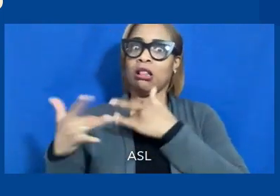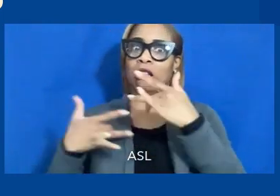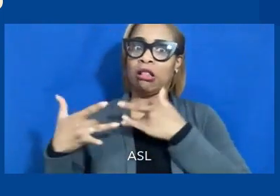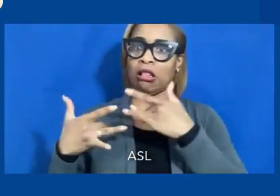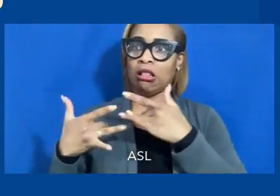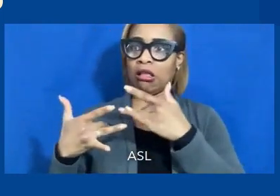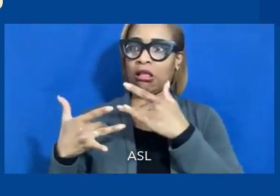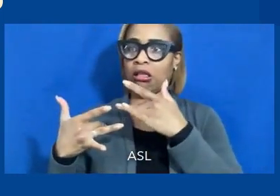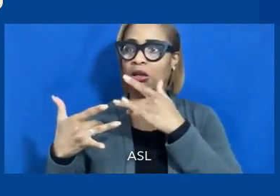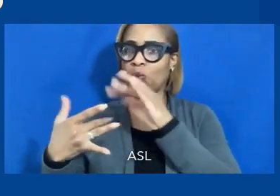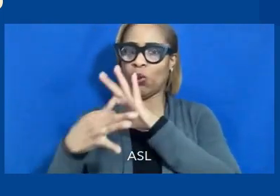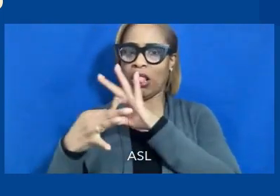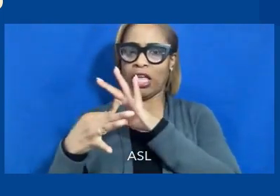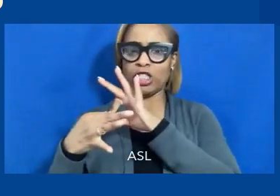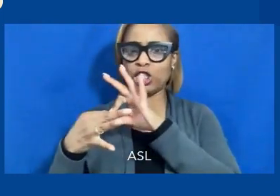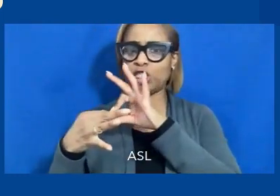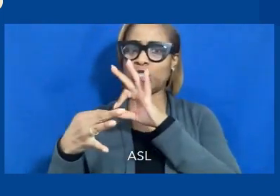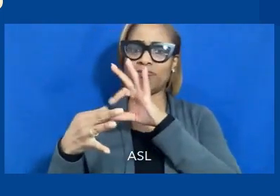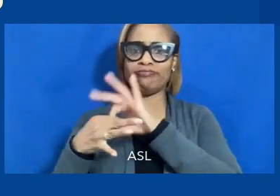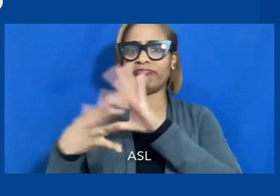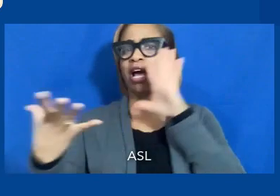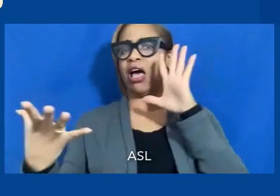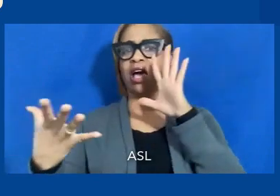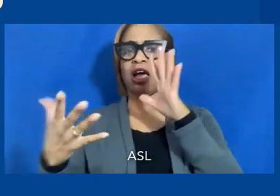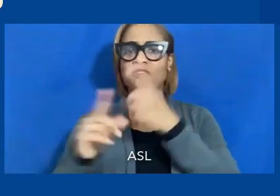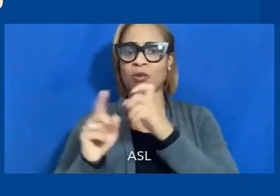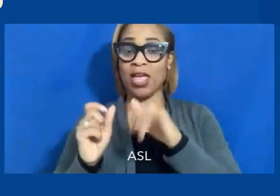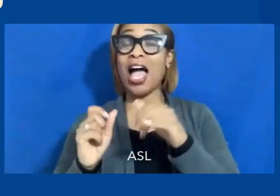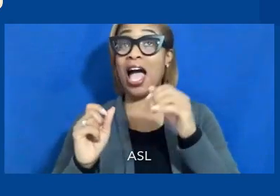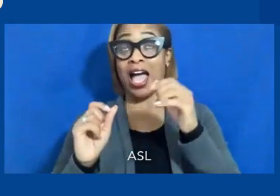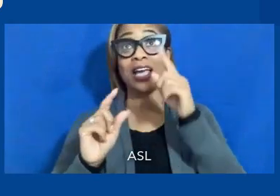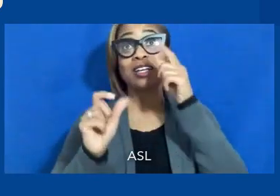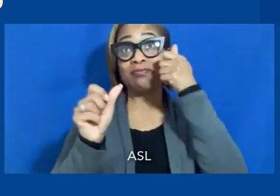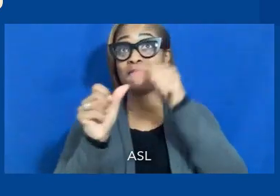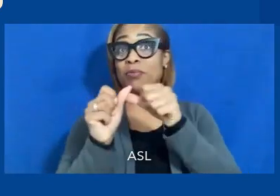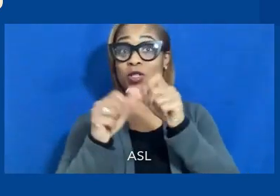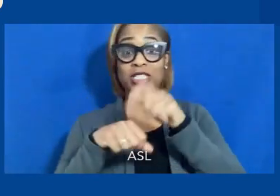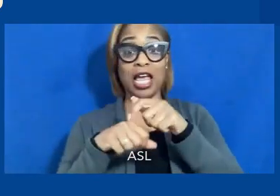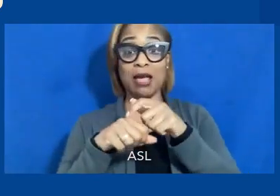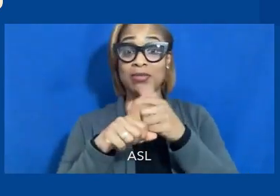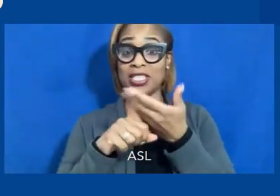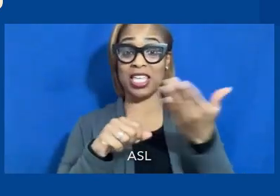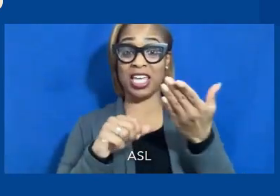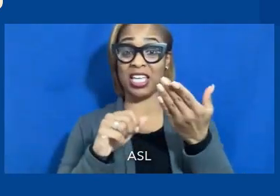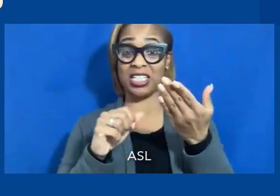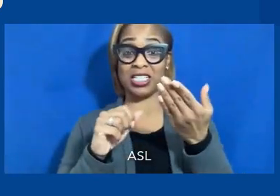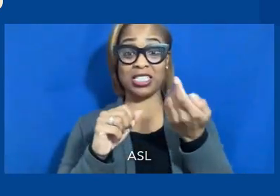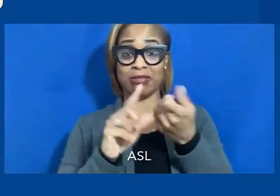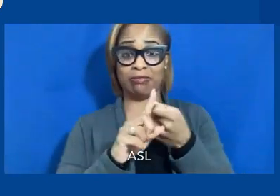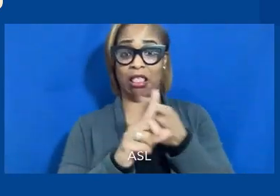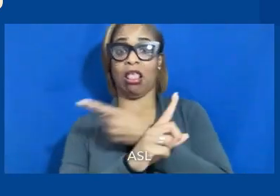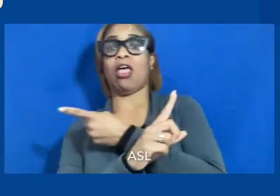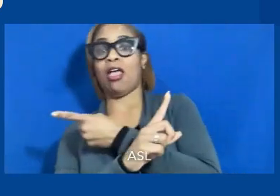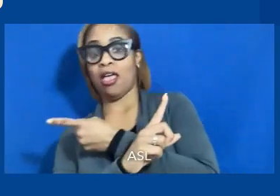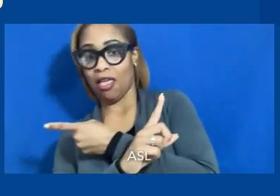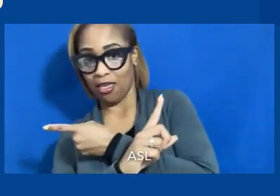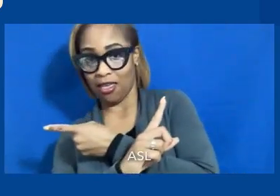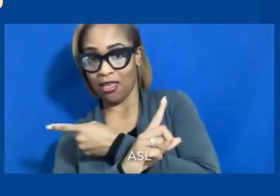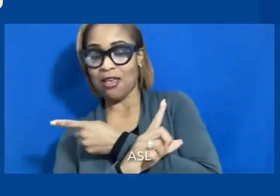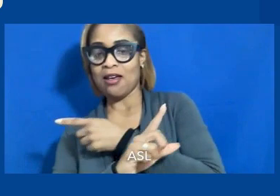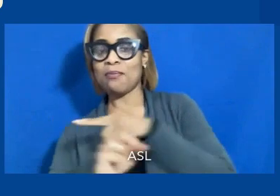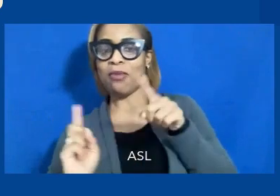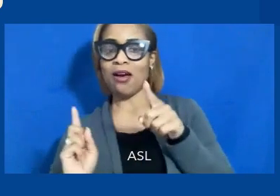things. I mean, I can think of a lot of times where things went a little bit off the rails, but it really did help me, I think, that I came